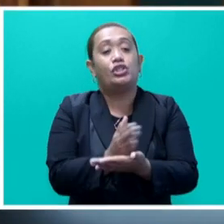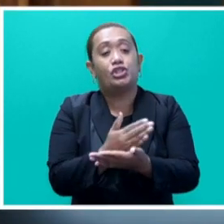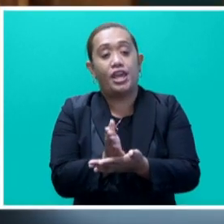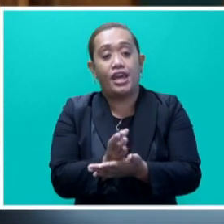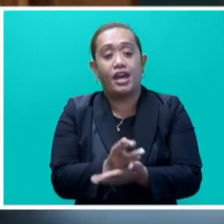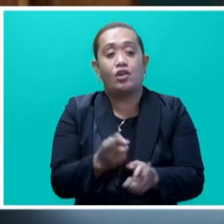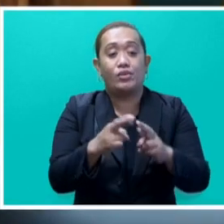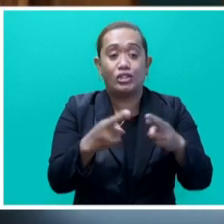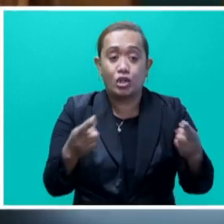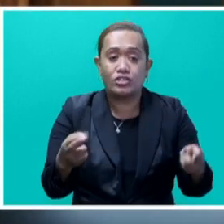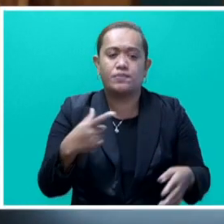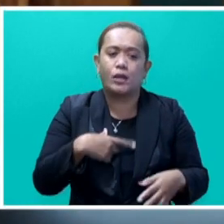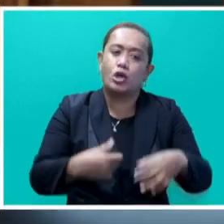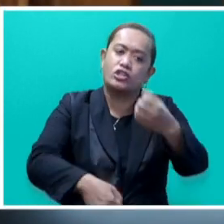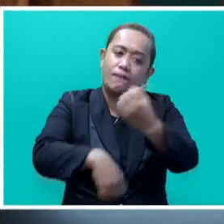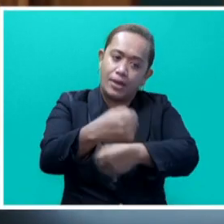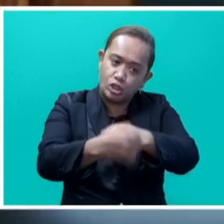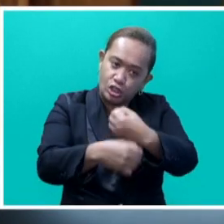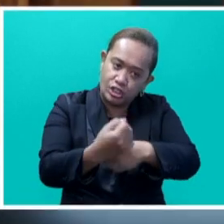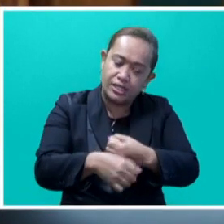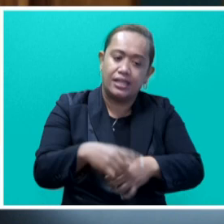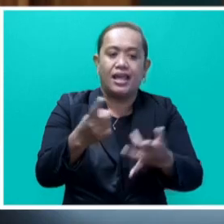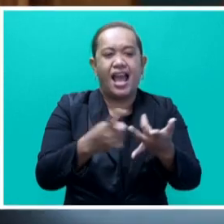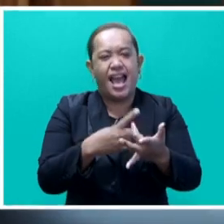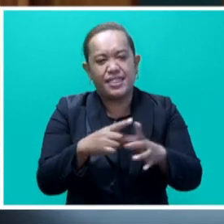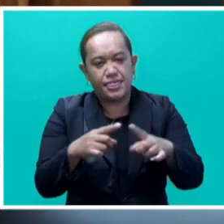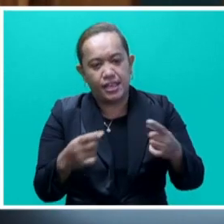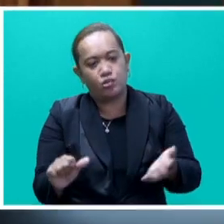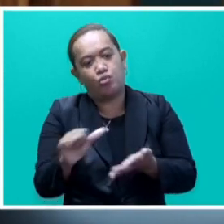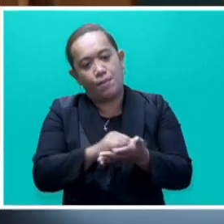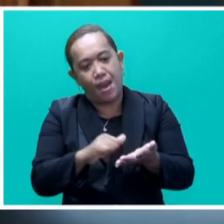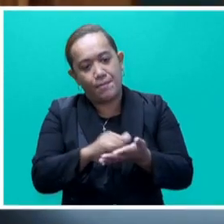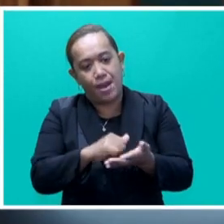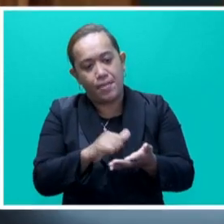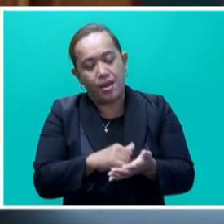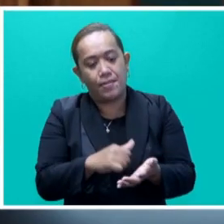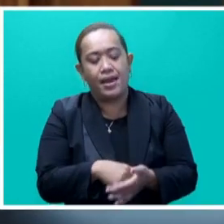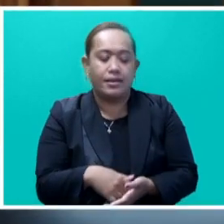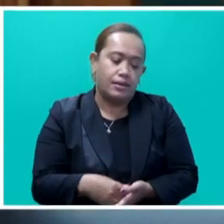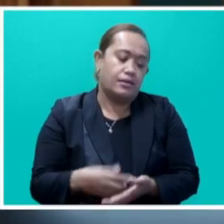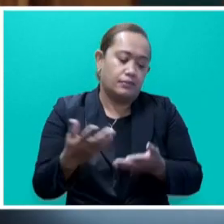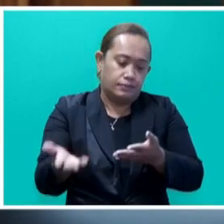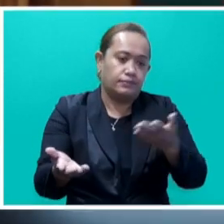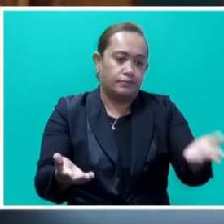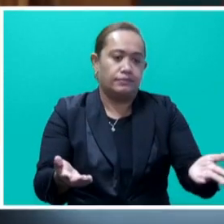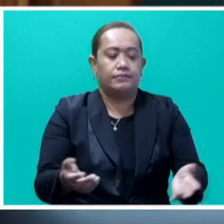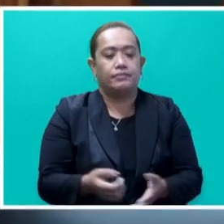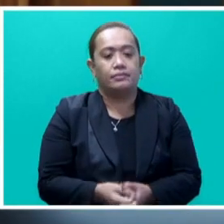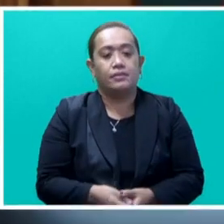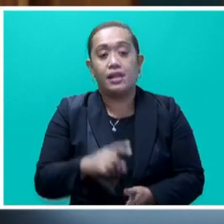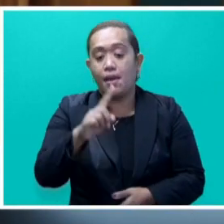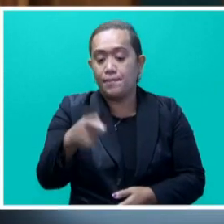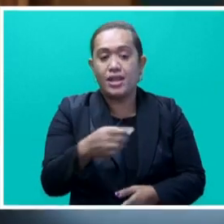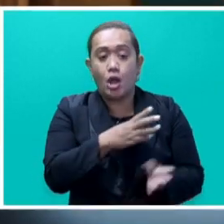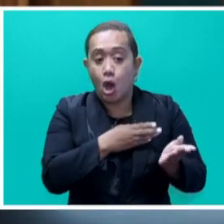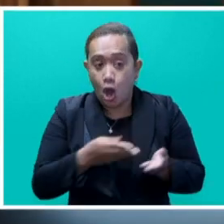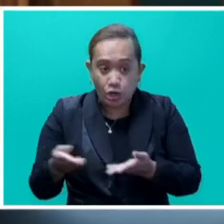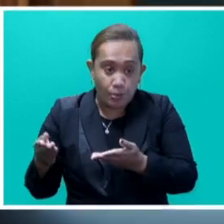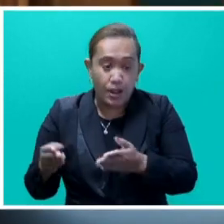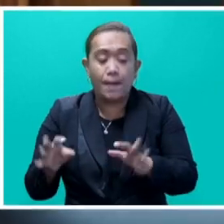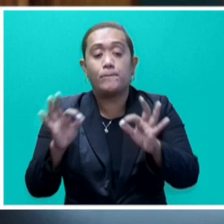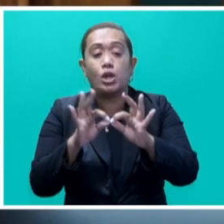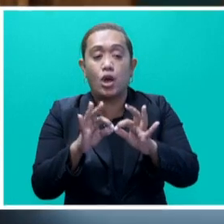state-of-the-art sawmills and machineries. Honorable Mbulunauda is referring to dividends as commission, which only reflects his lack of